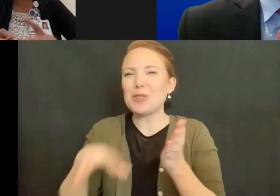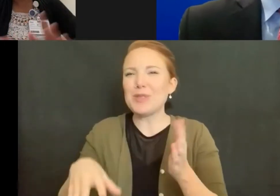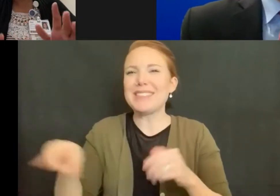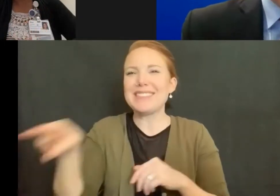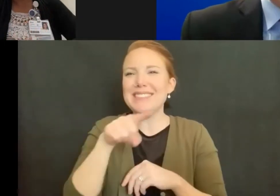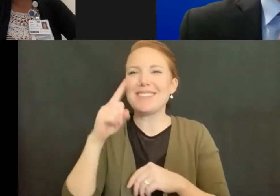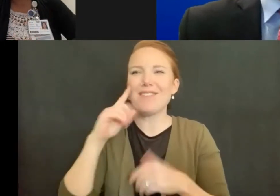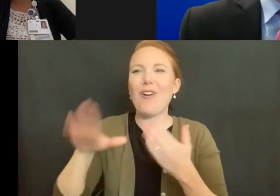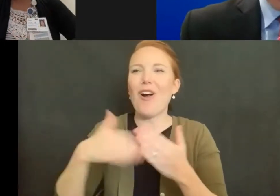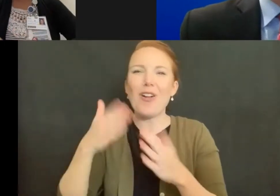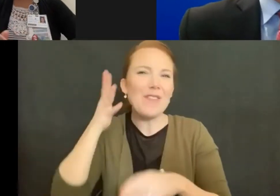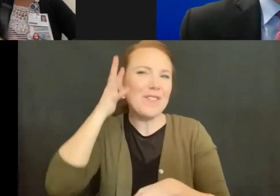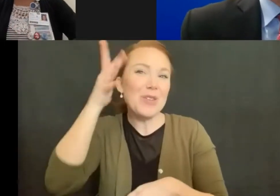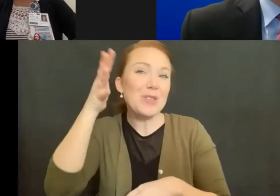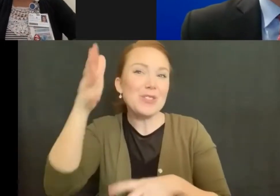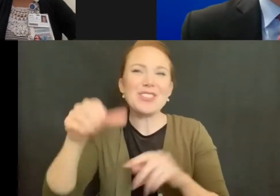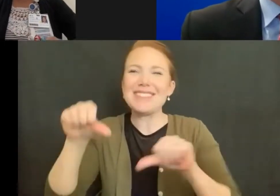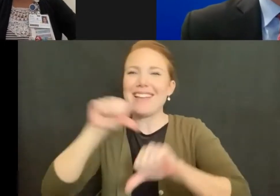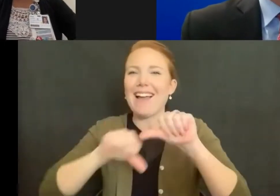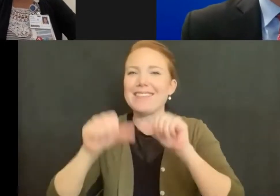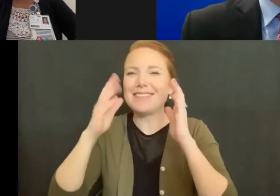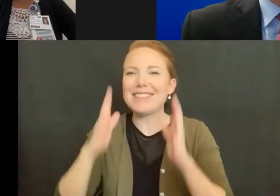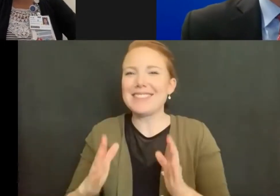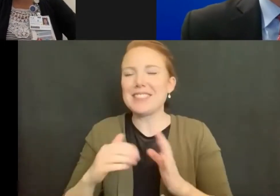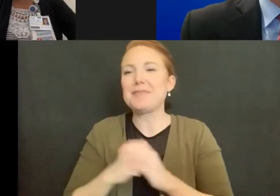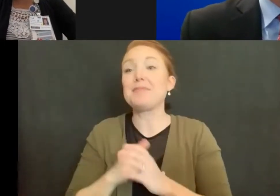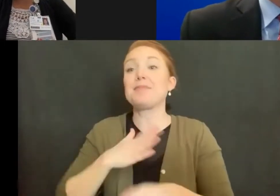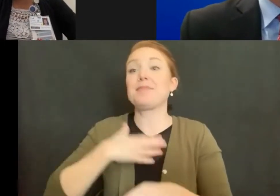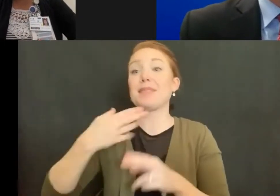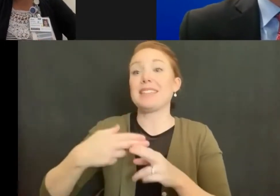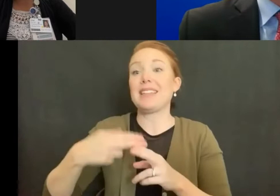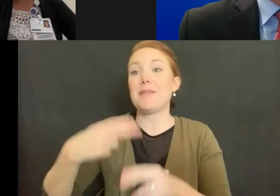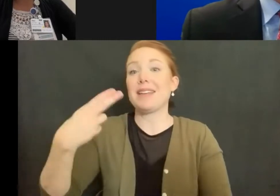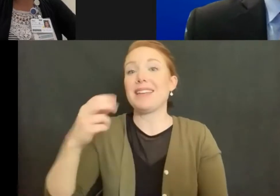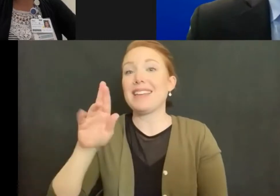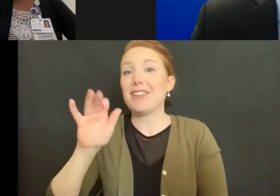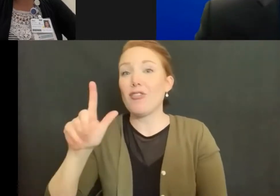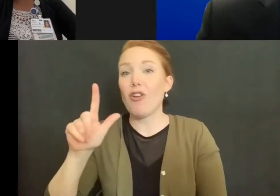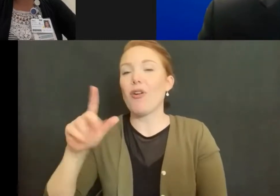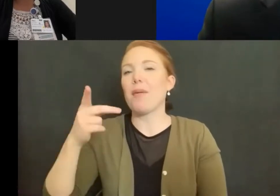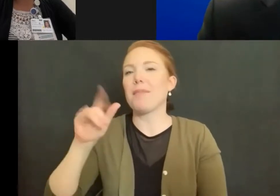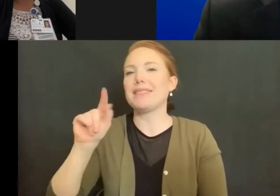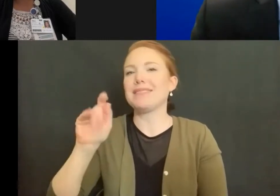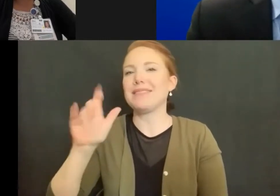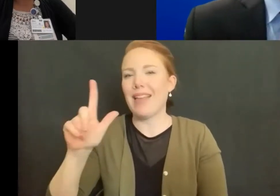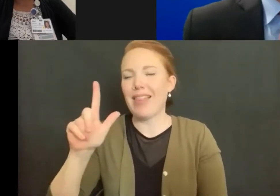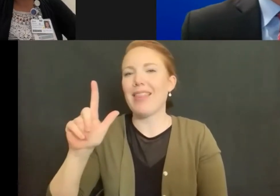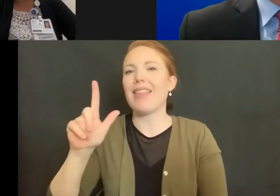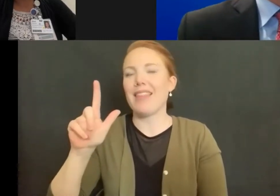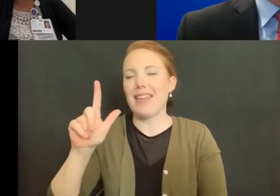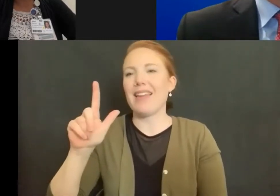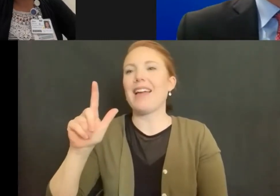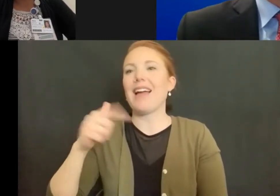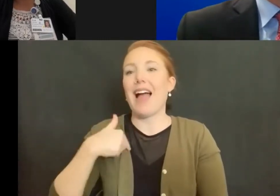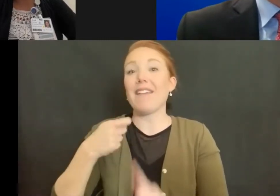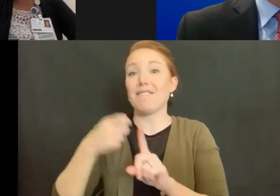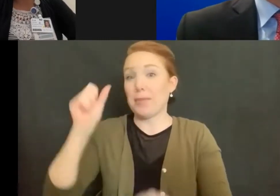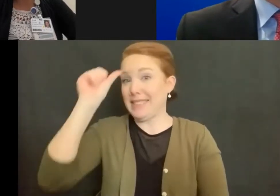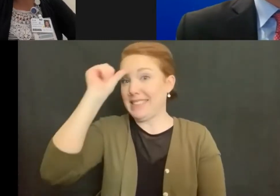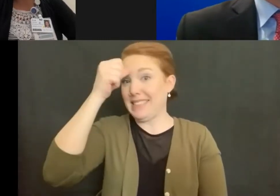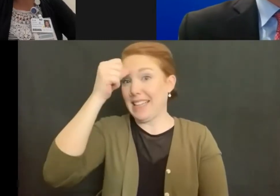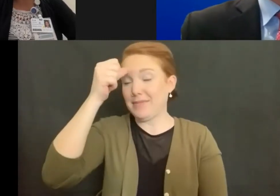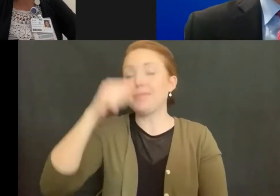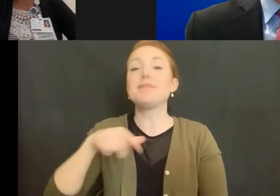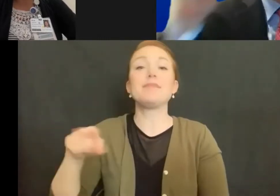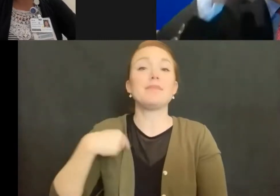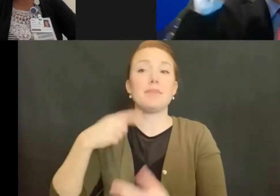lab scientists. That's right. My name is Hiral Patel, and I am from India. I